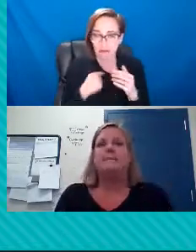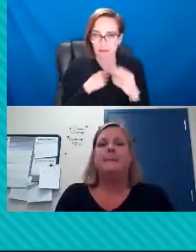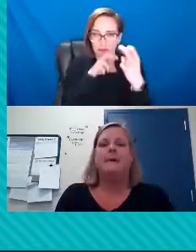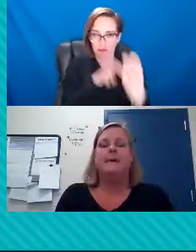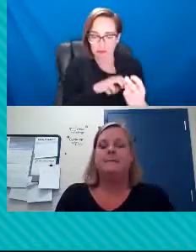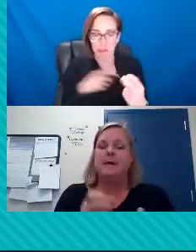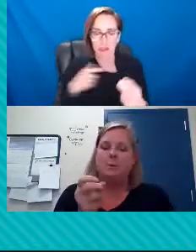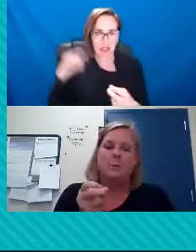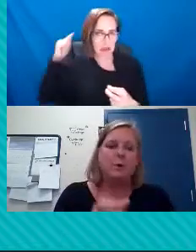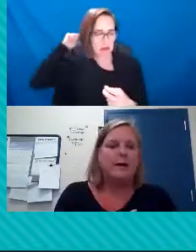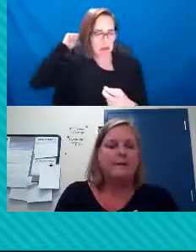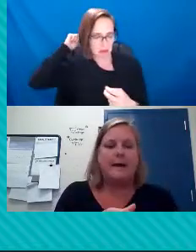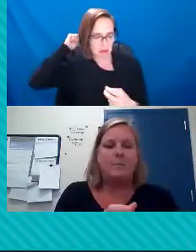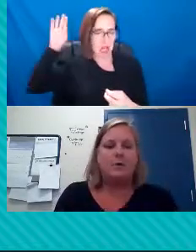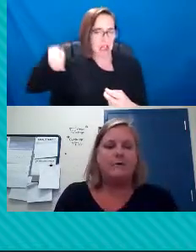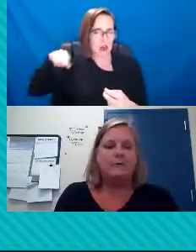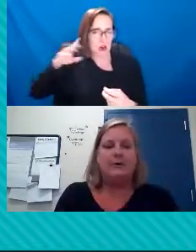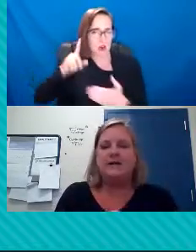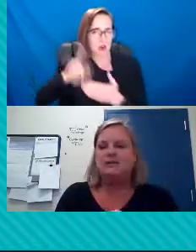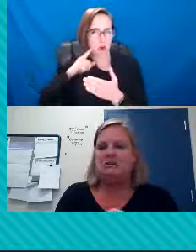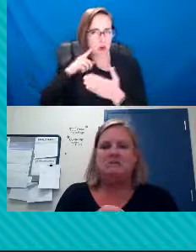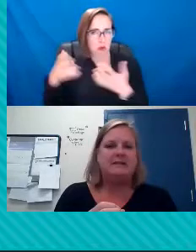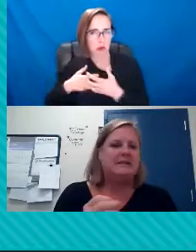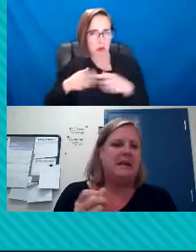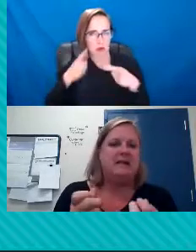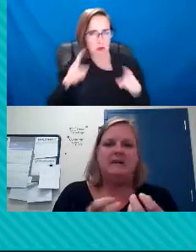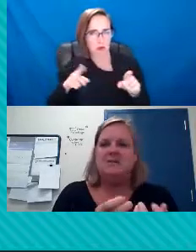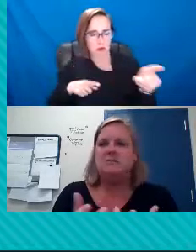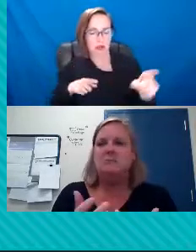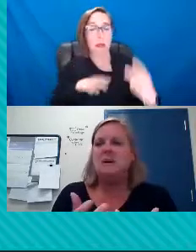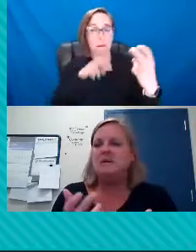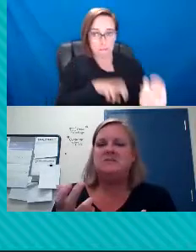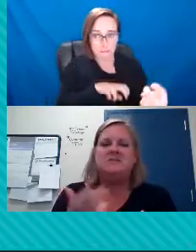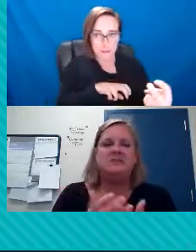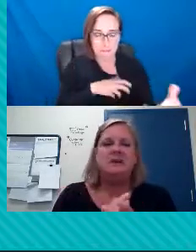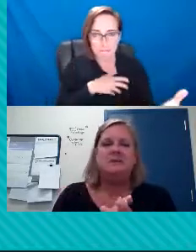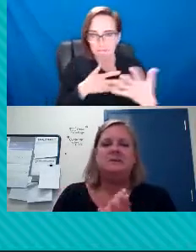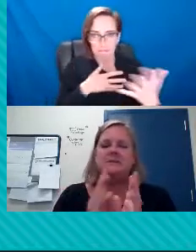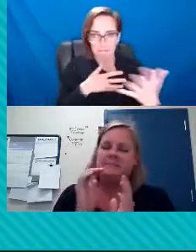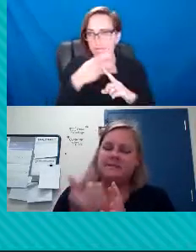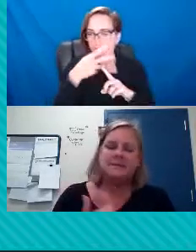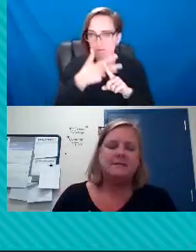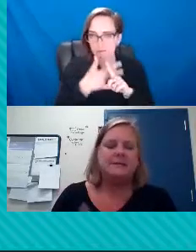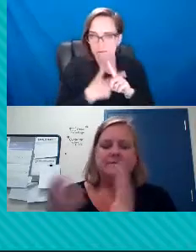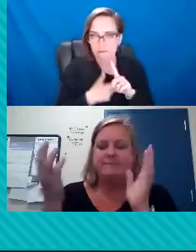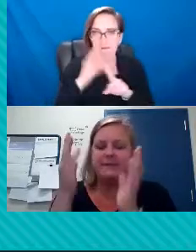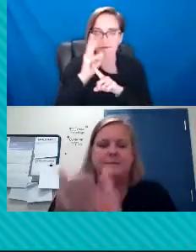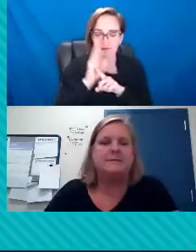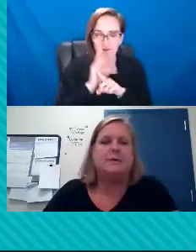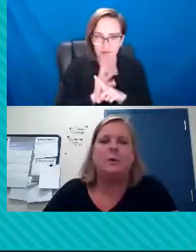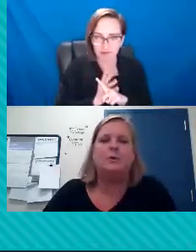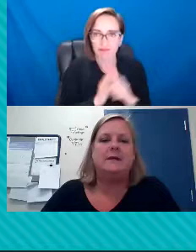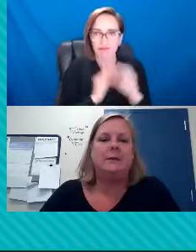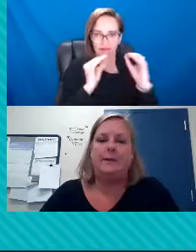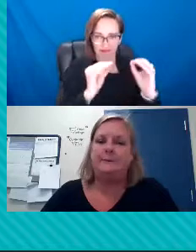work for them. And we work on that mode of communication, let's say 3 months, 6 months, 6 months, 6